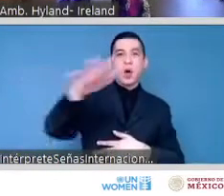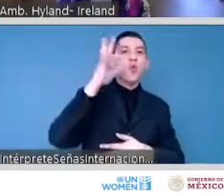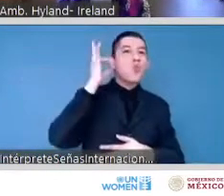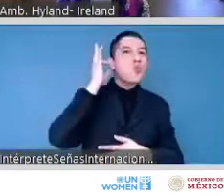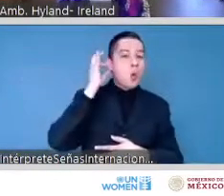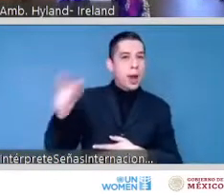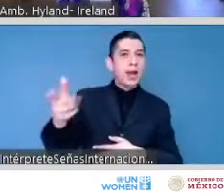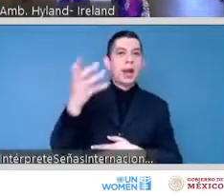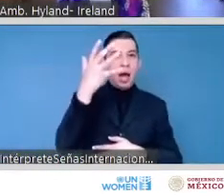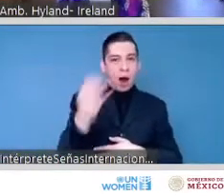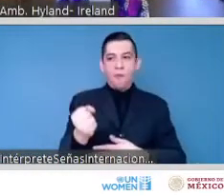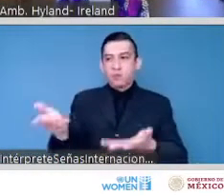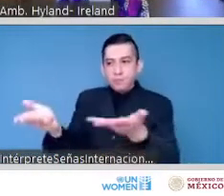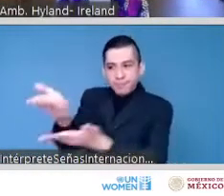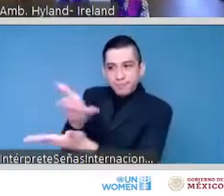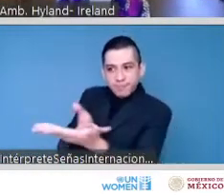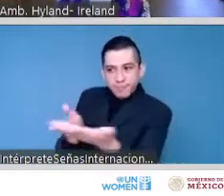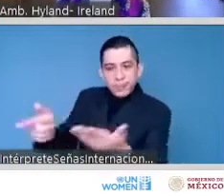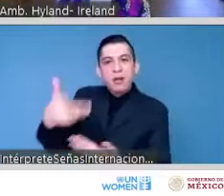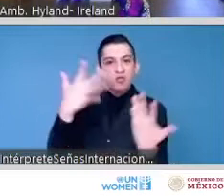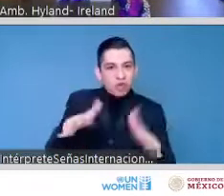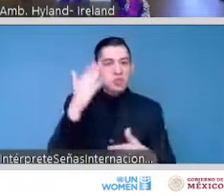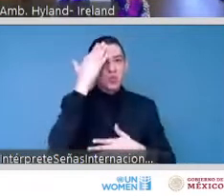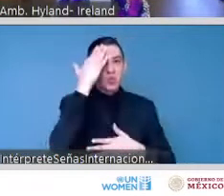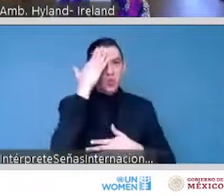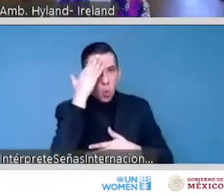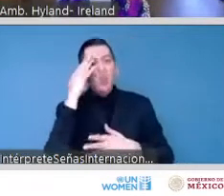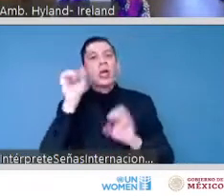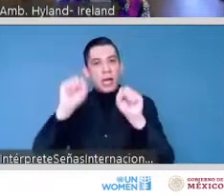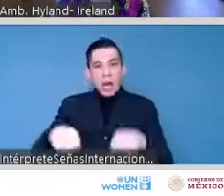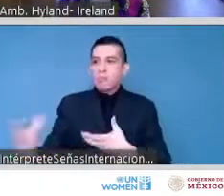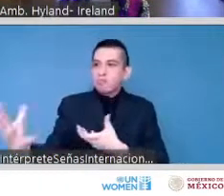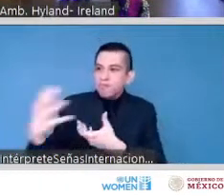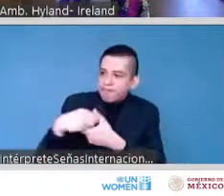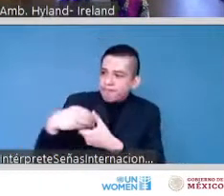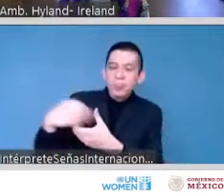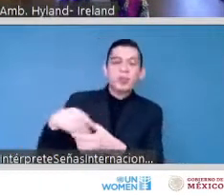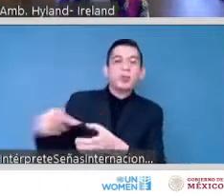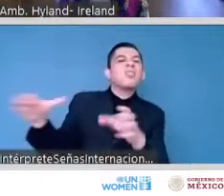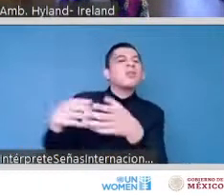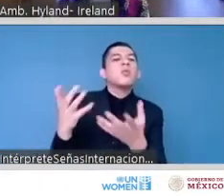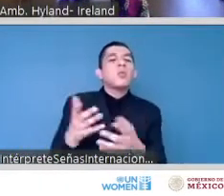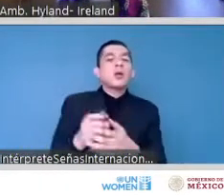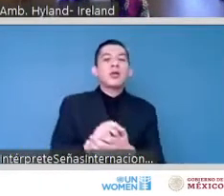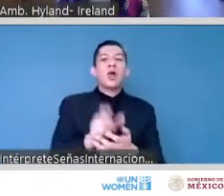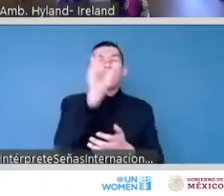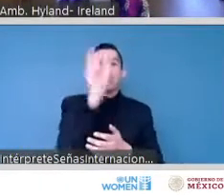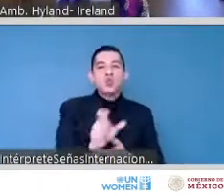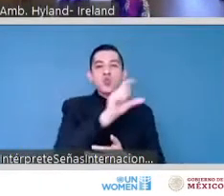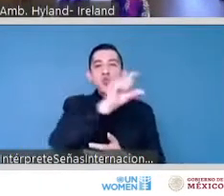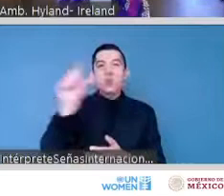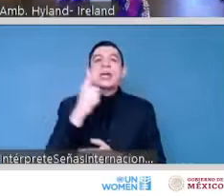comes at the angle of security and peace building from its humanitarian work on the front lines of armed conflict.